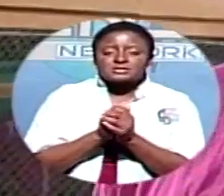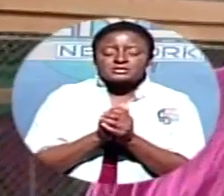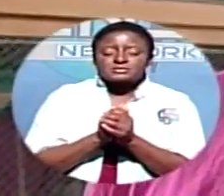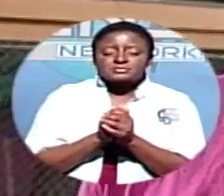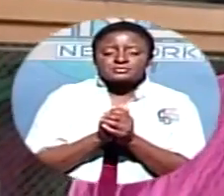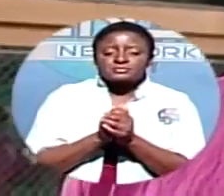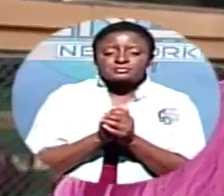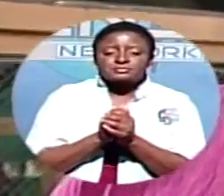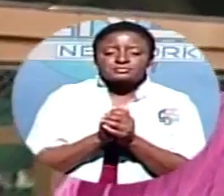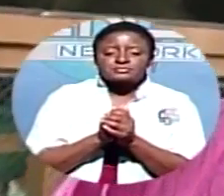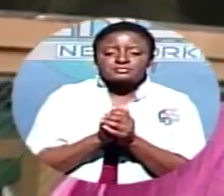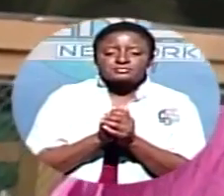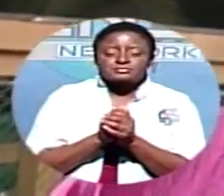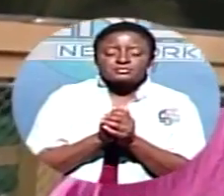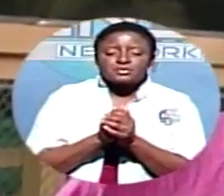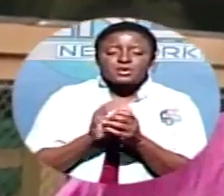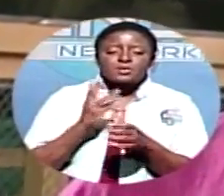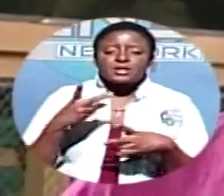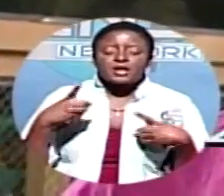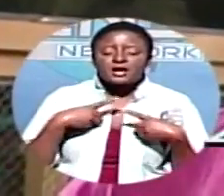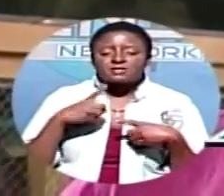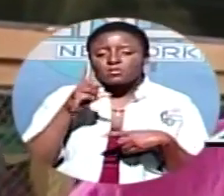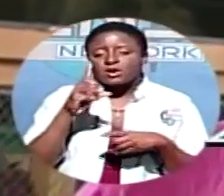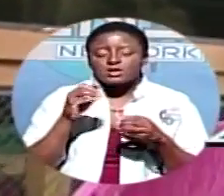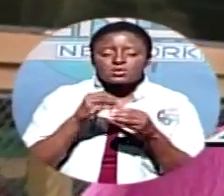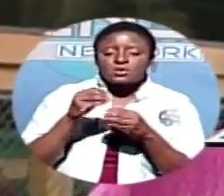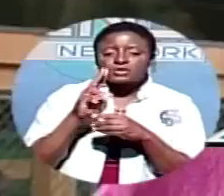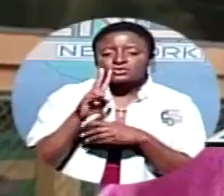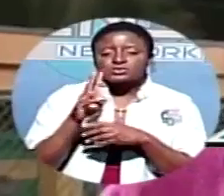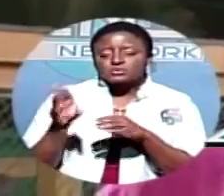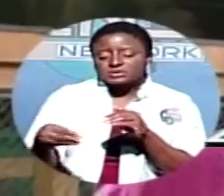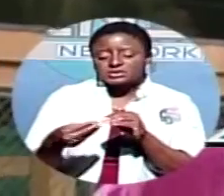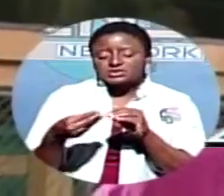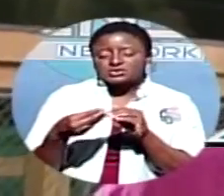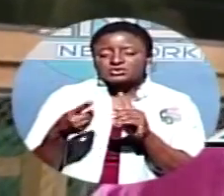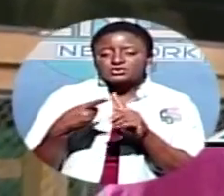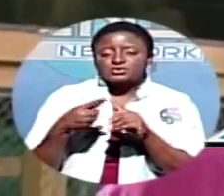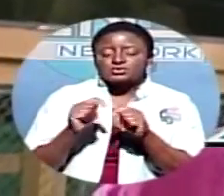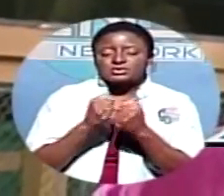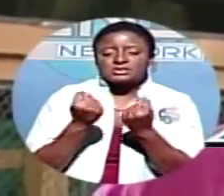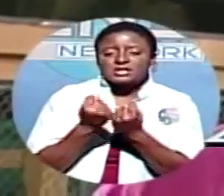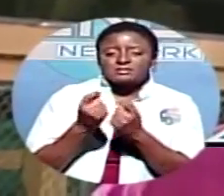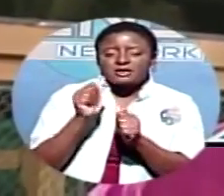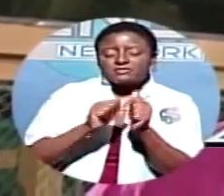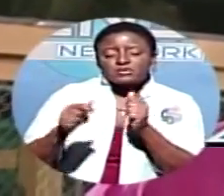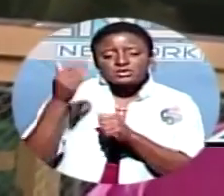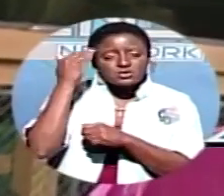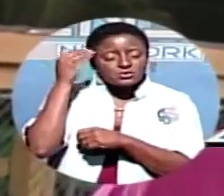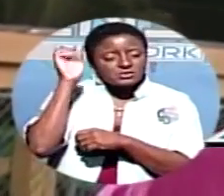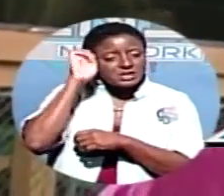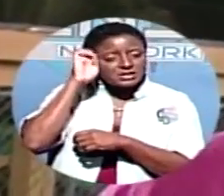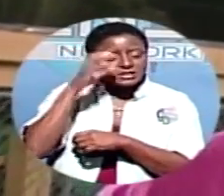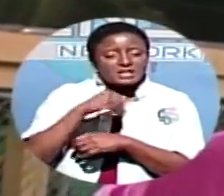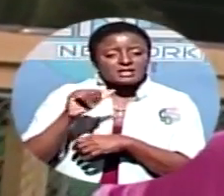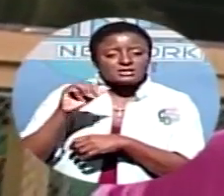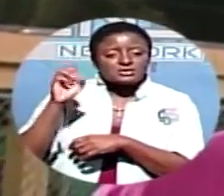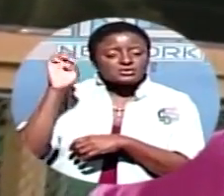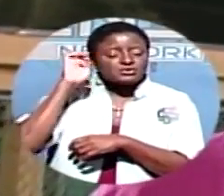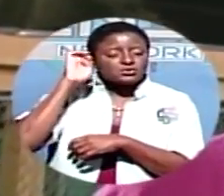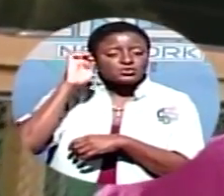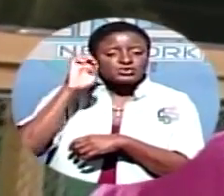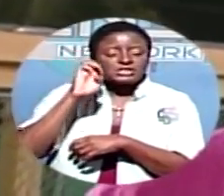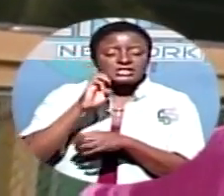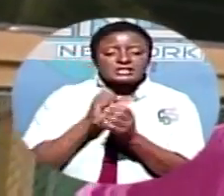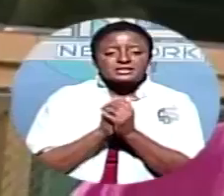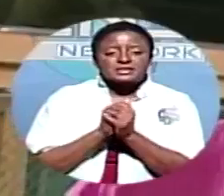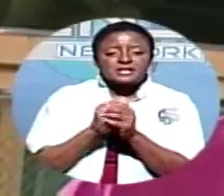out, you know what I mean? We have one or two additions to the team, you know what I mean? Obviously, everybody know Adney, everybody know Eugene, you know what I mean? And everybody know